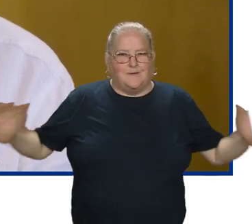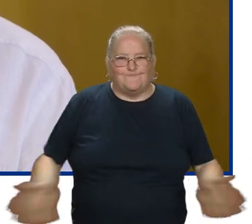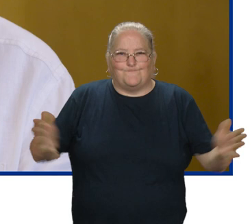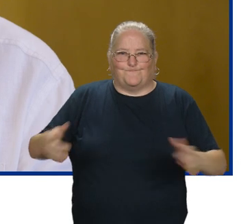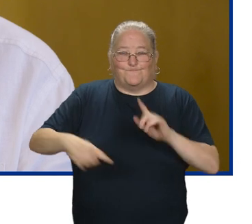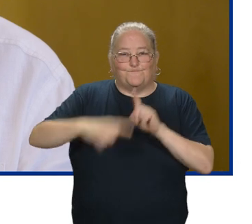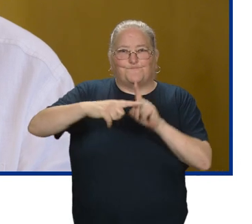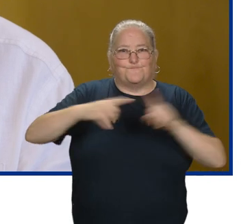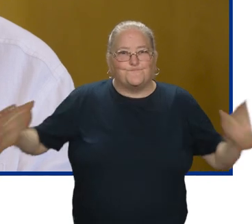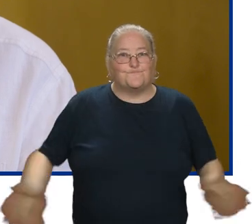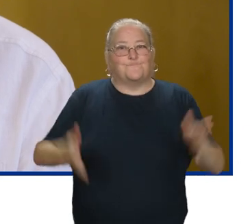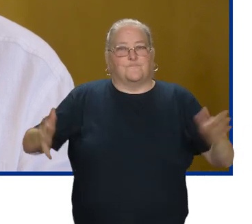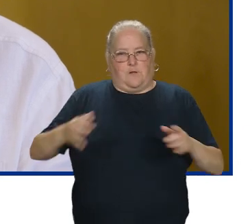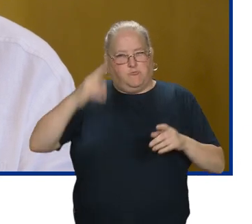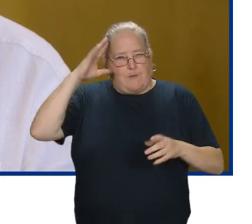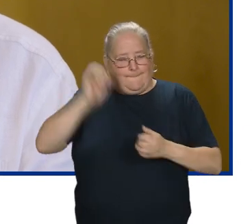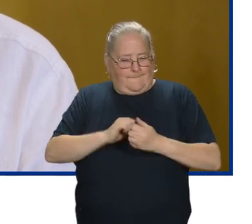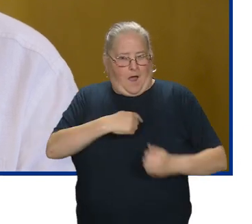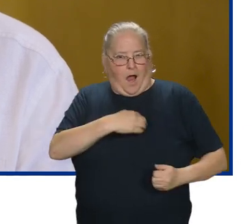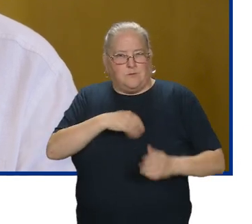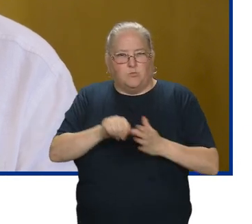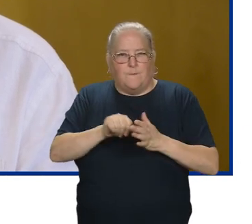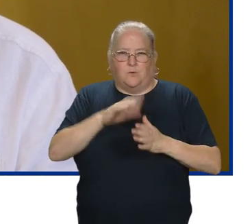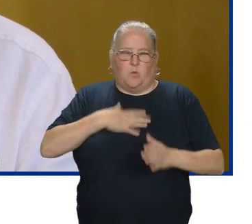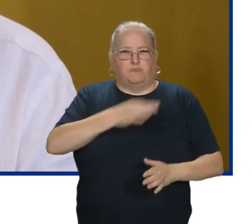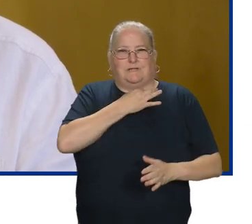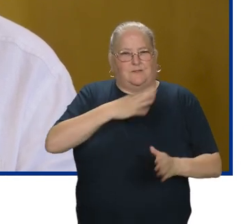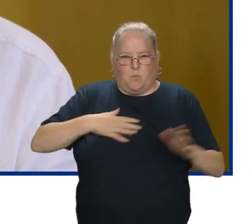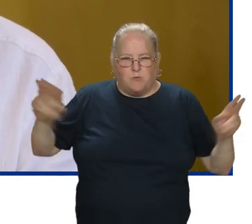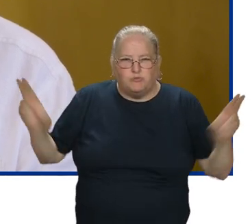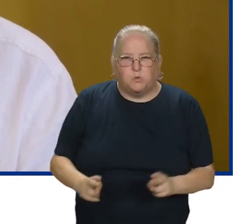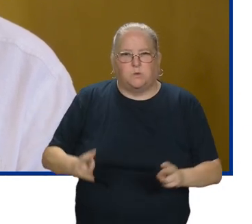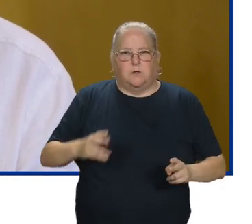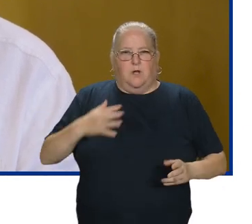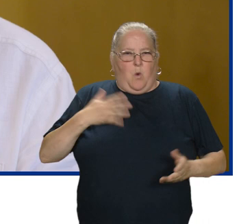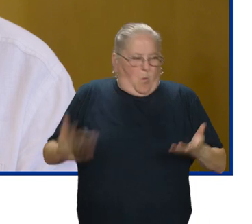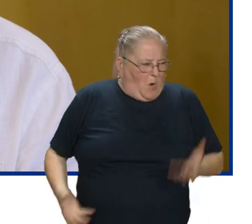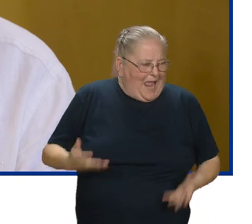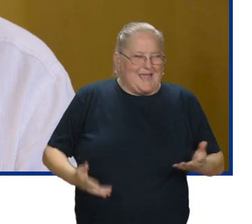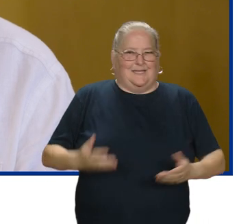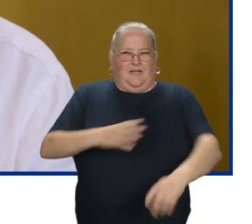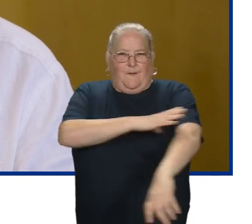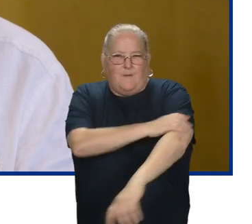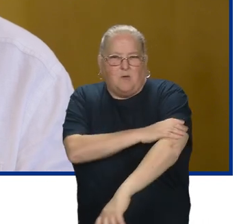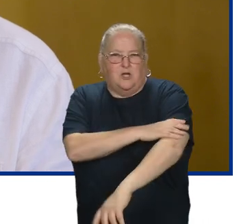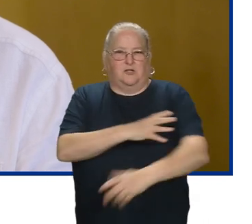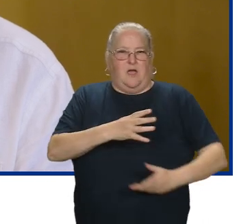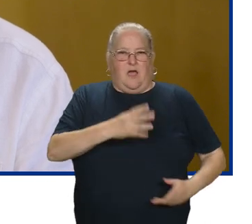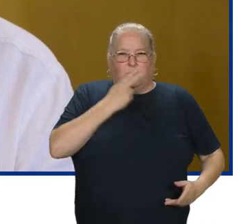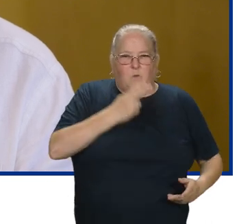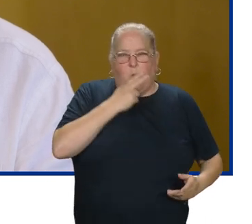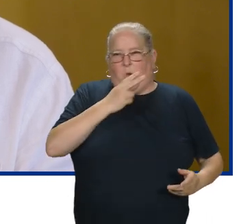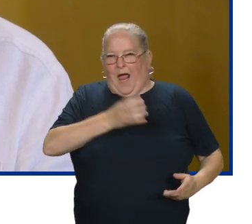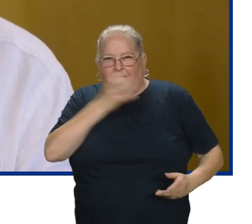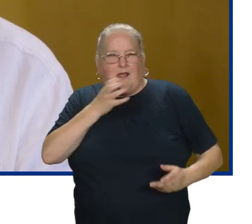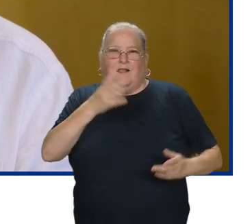particularly cardiovascular disease. We look at several areas, including weight, blood pressure, smoking and alcohol